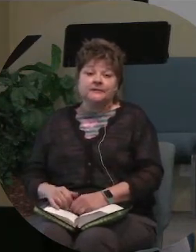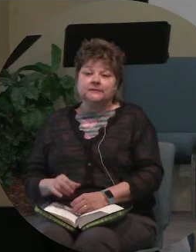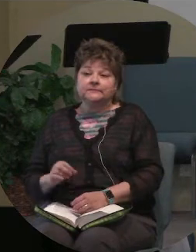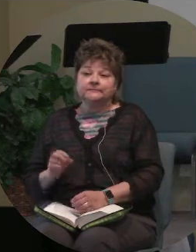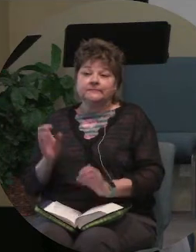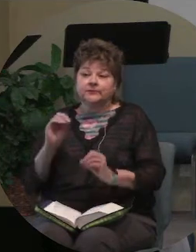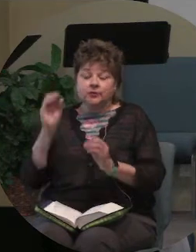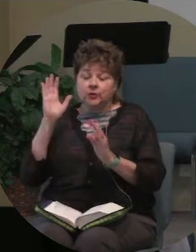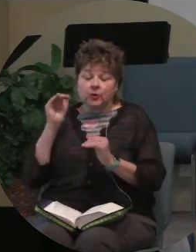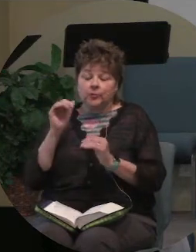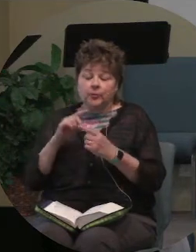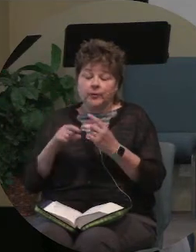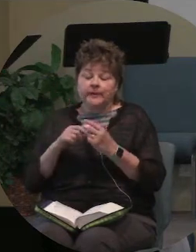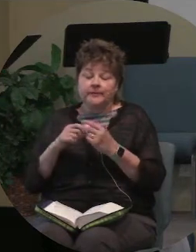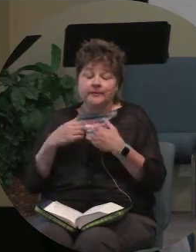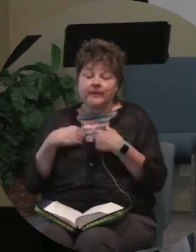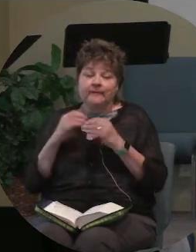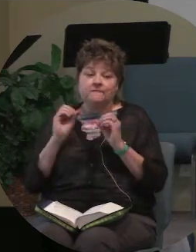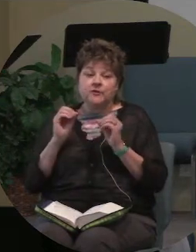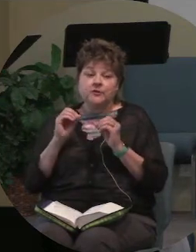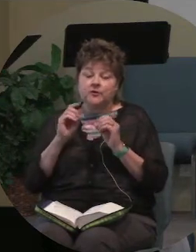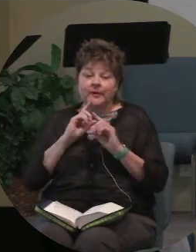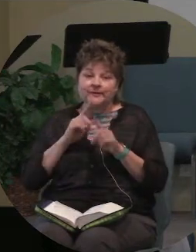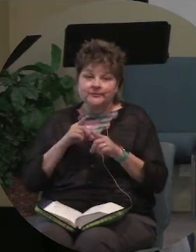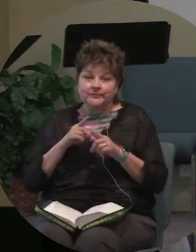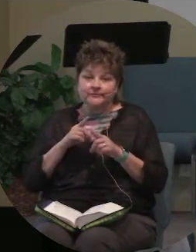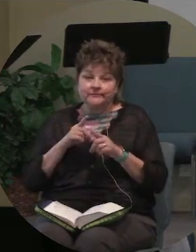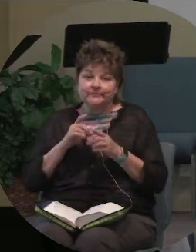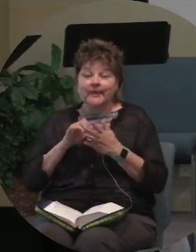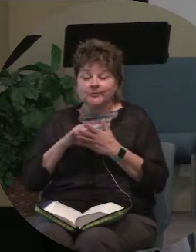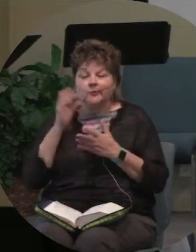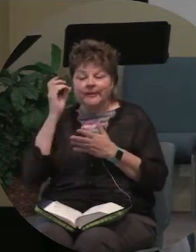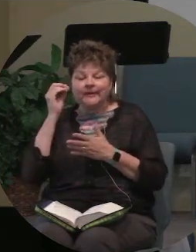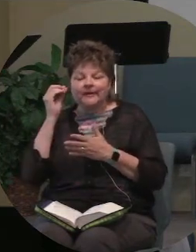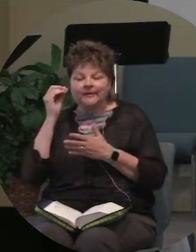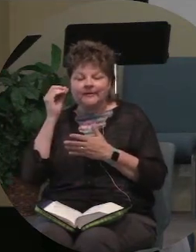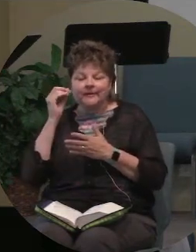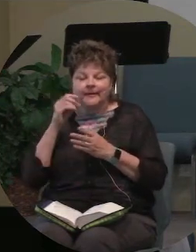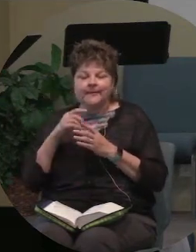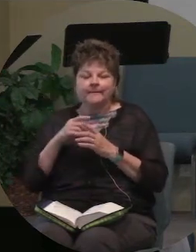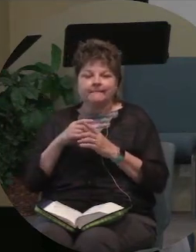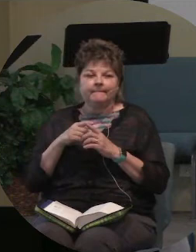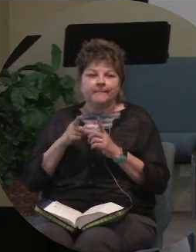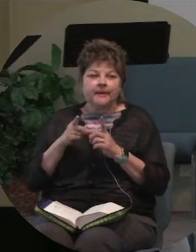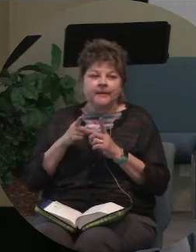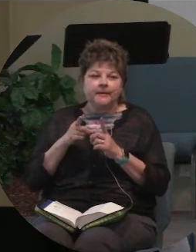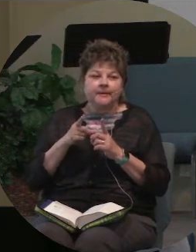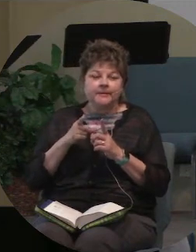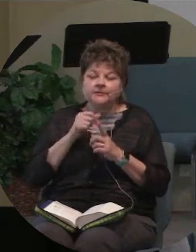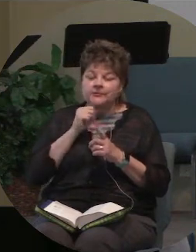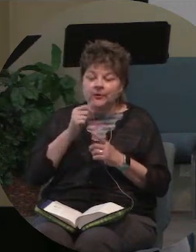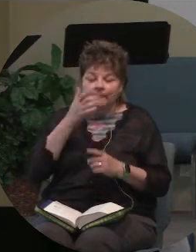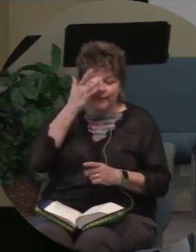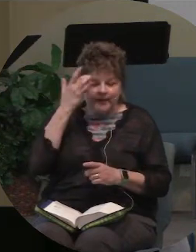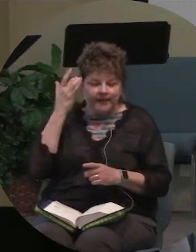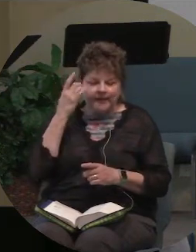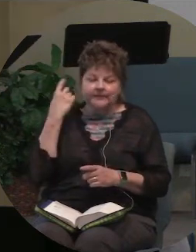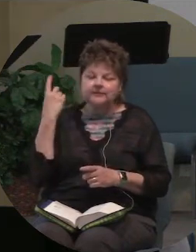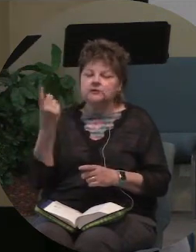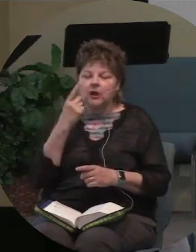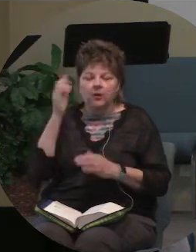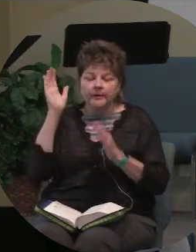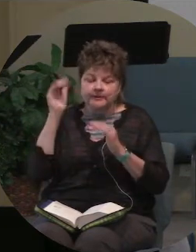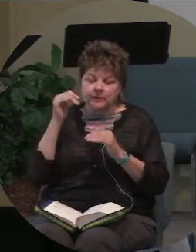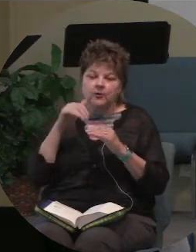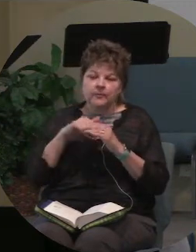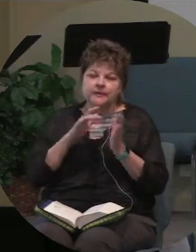has any answers. Or so we think. But here's what I don't want you to forget, is there's always hope in